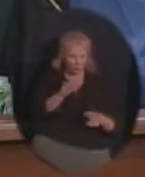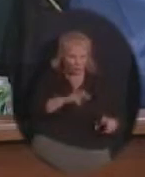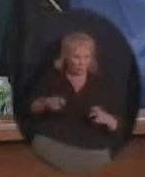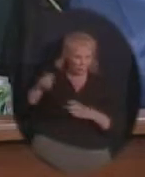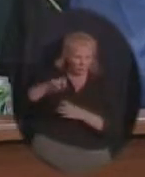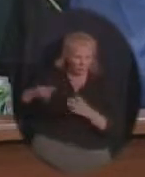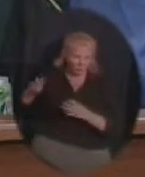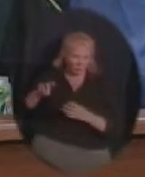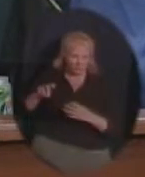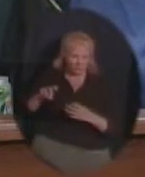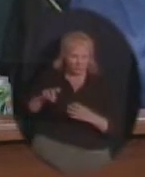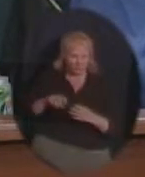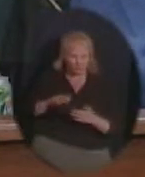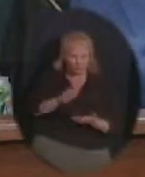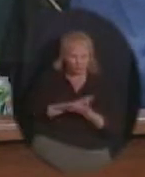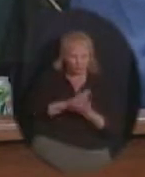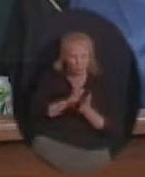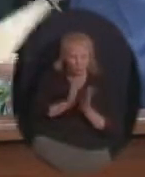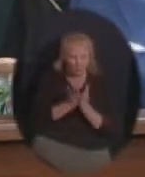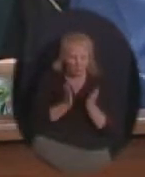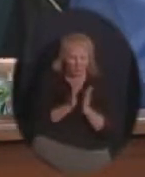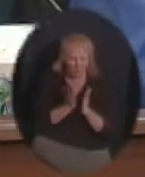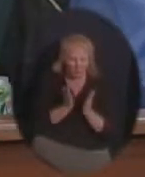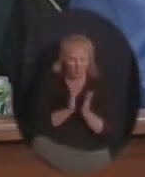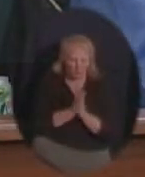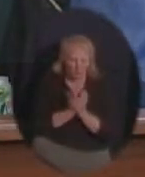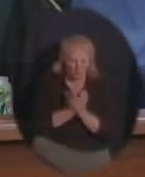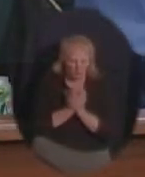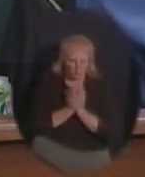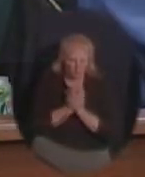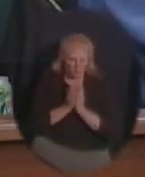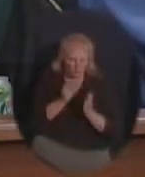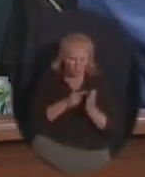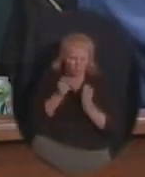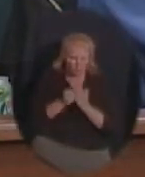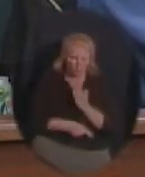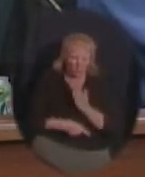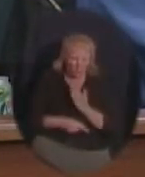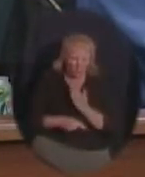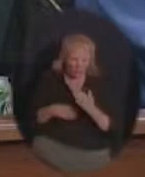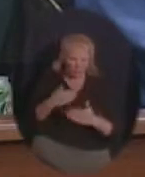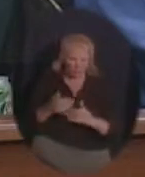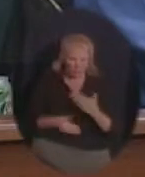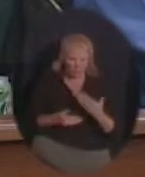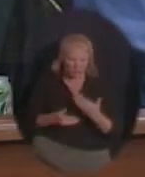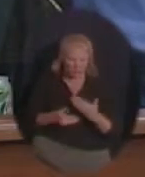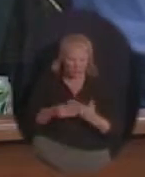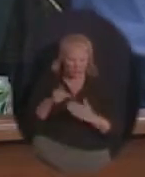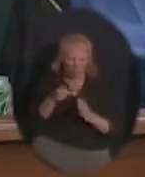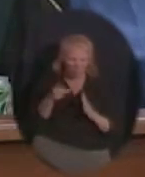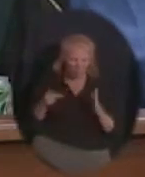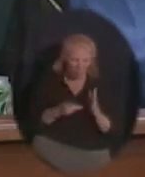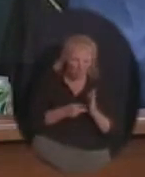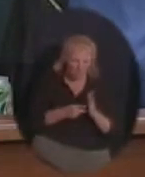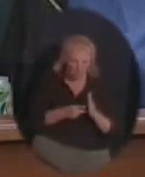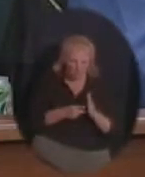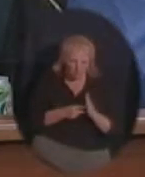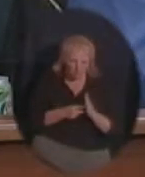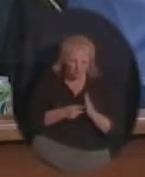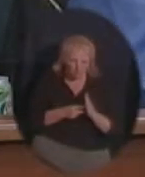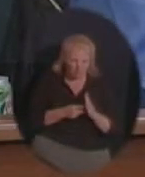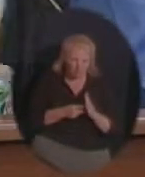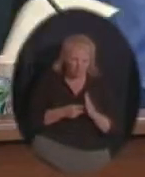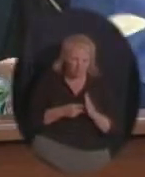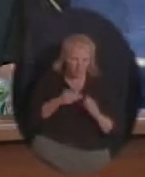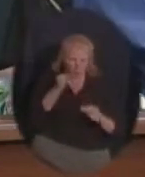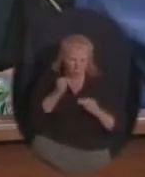textbooks, instructional materials, and then miscellaneous things such as Head Start, Sister City Delegation, adult